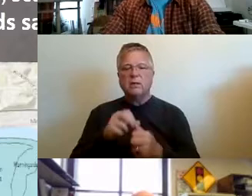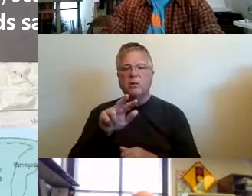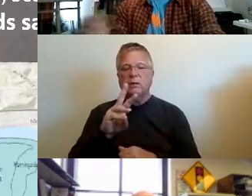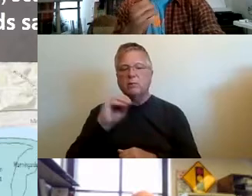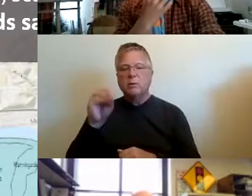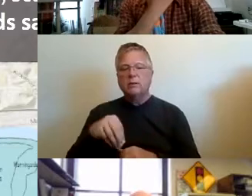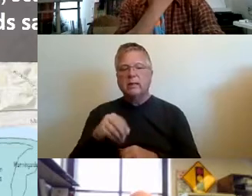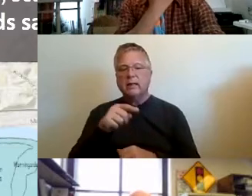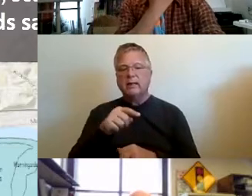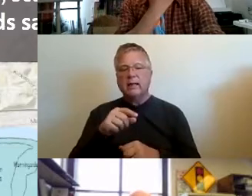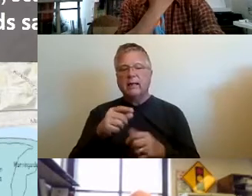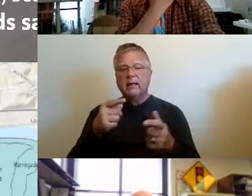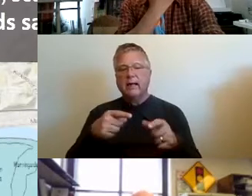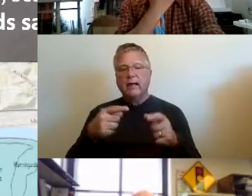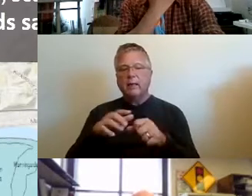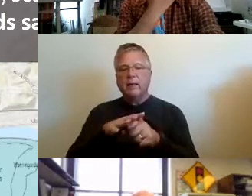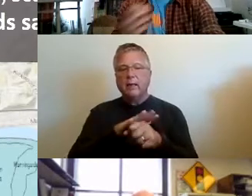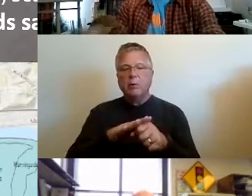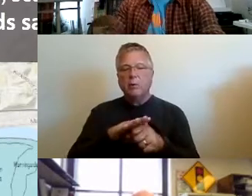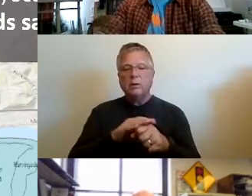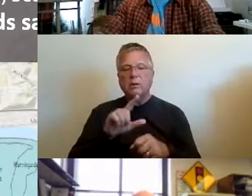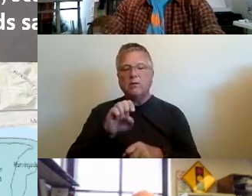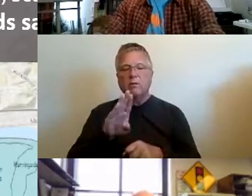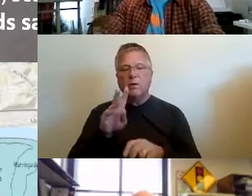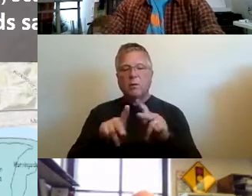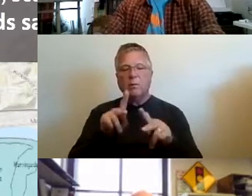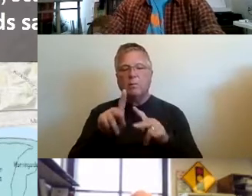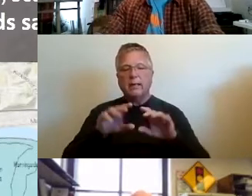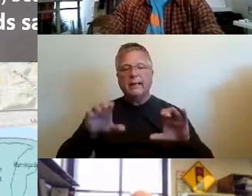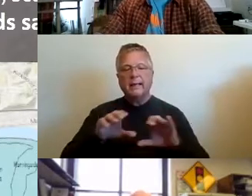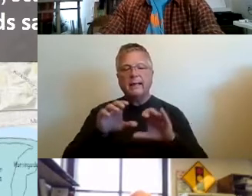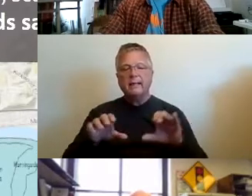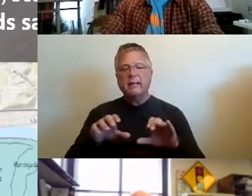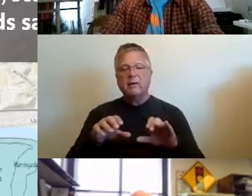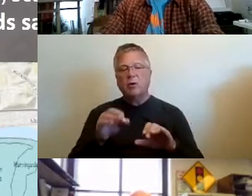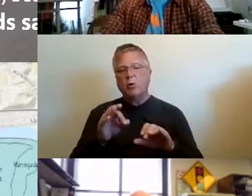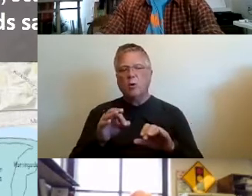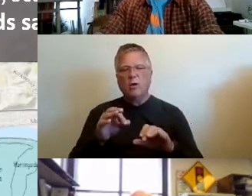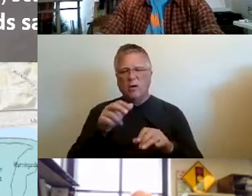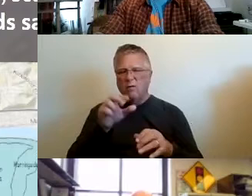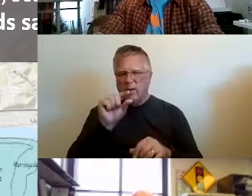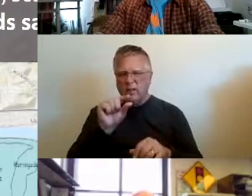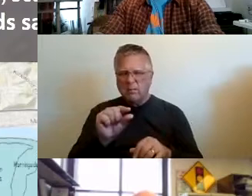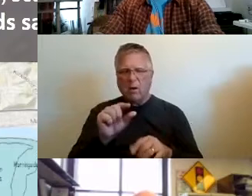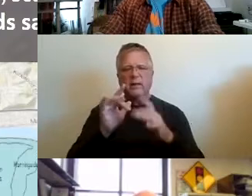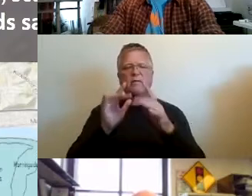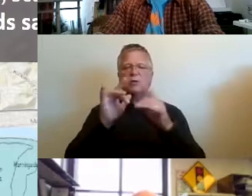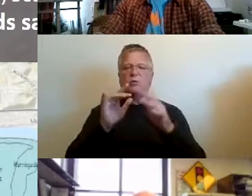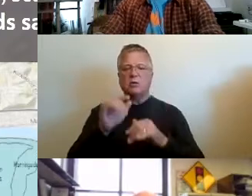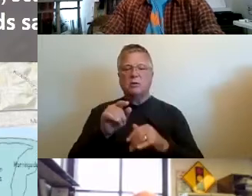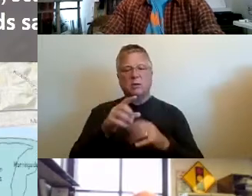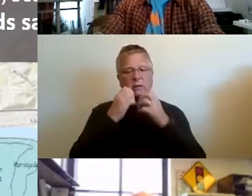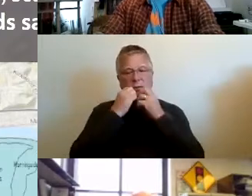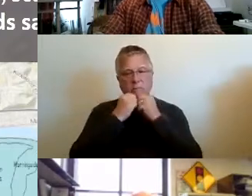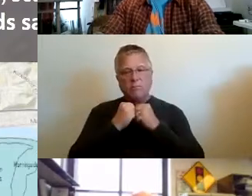are occurring in neighborhood of low bike activities or very low infrastructure. So infrastructure is a very important